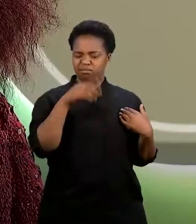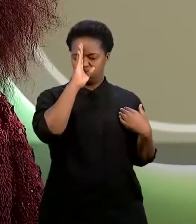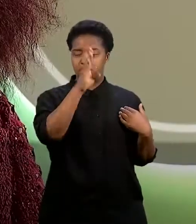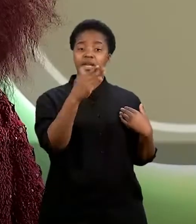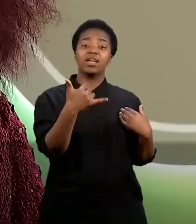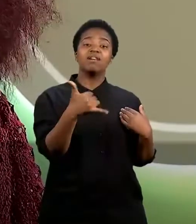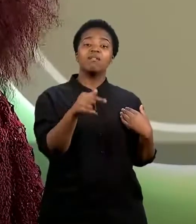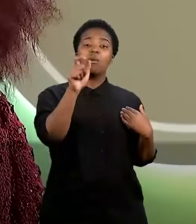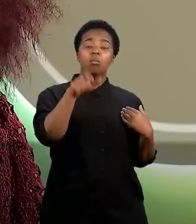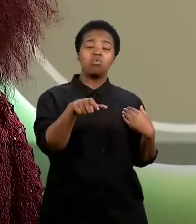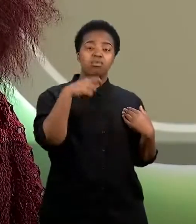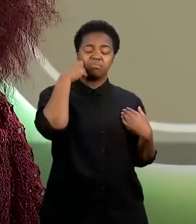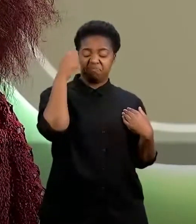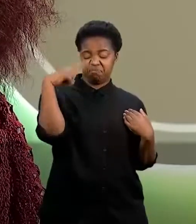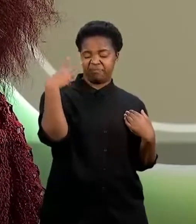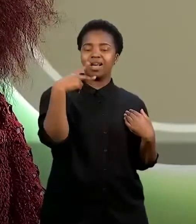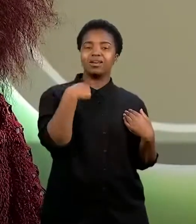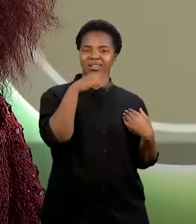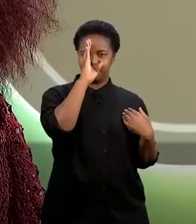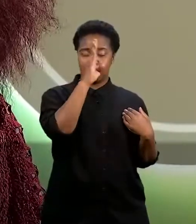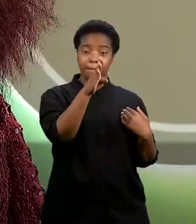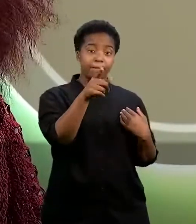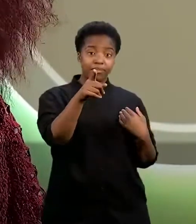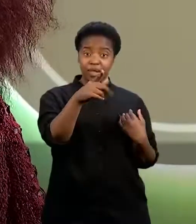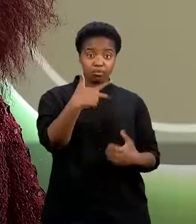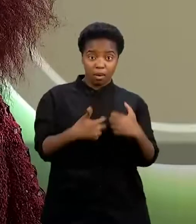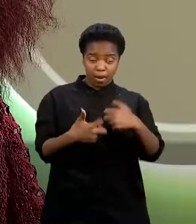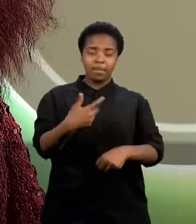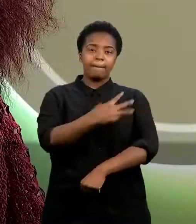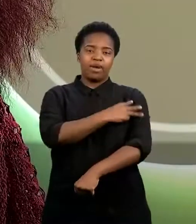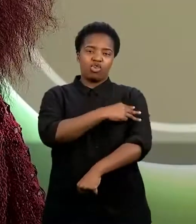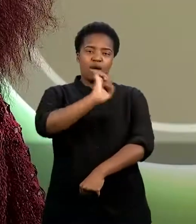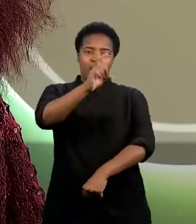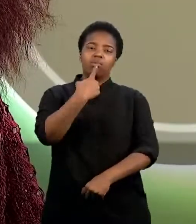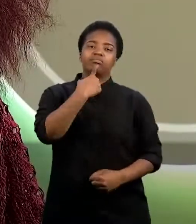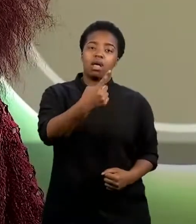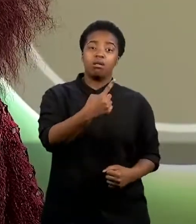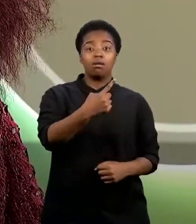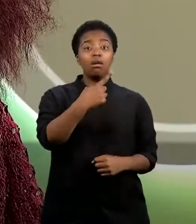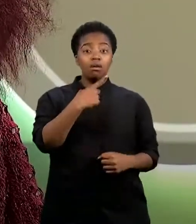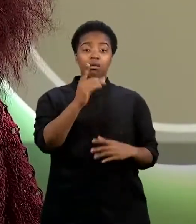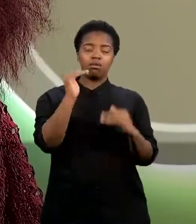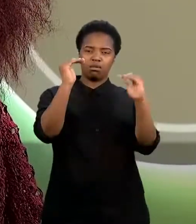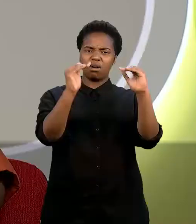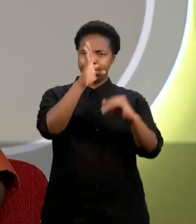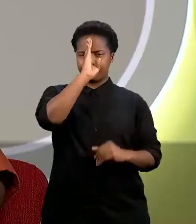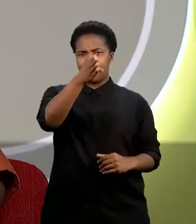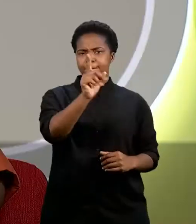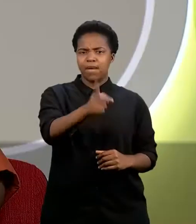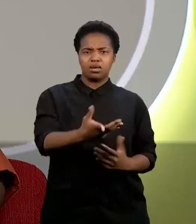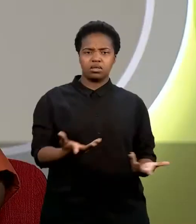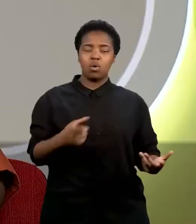then. Or otherwise, it will escalate to higher levels if there's still a problem. Because that's where you set the record